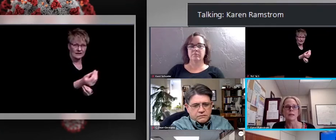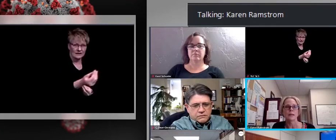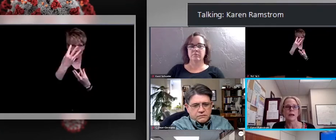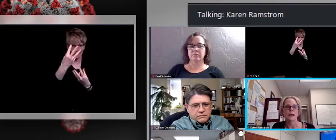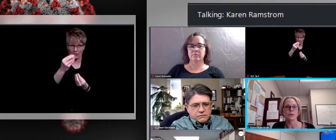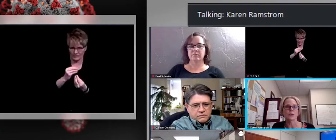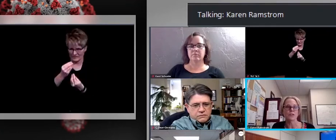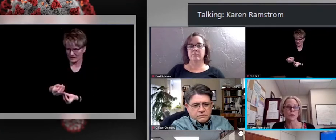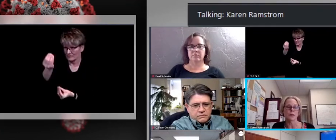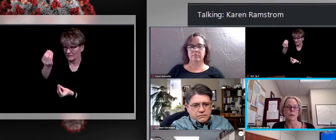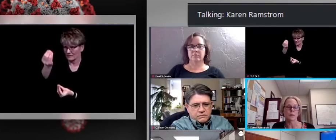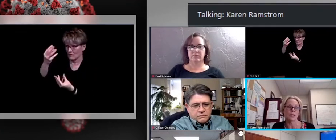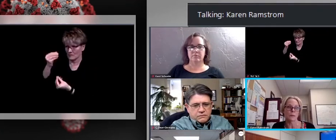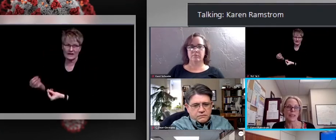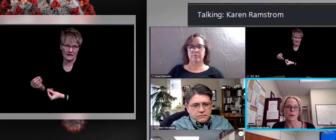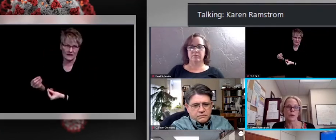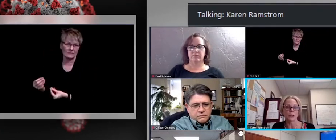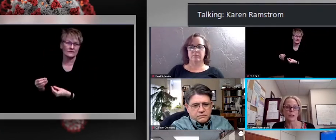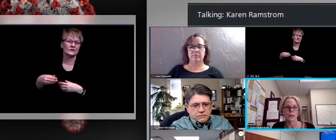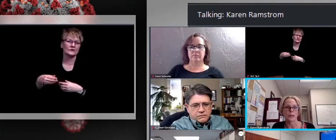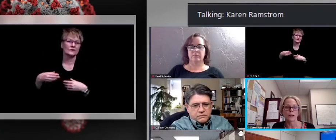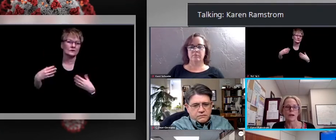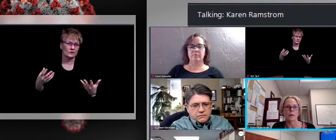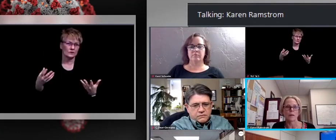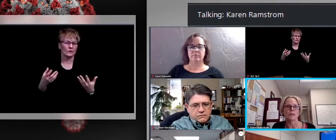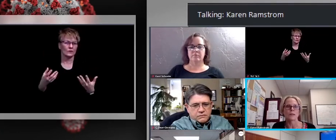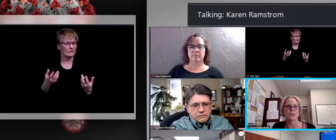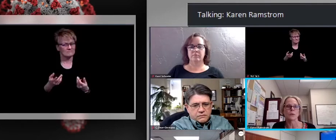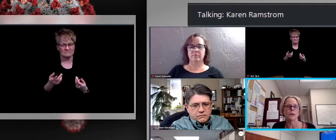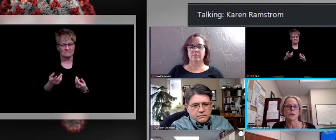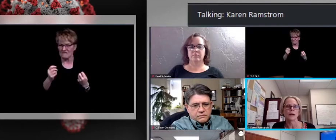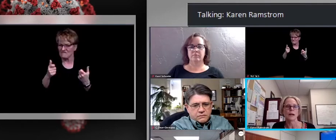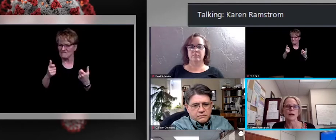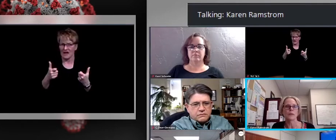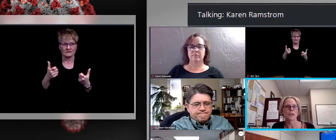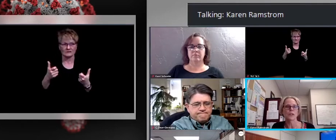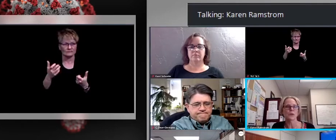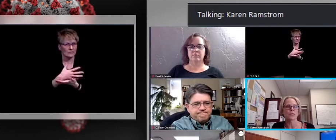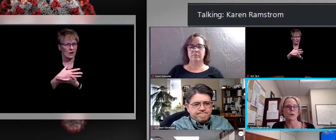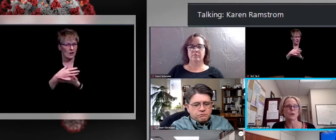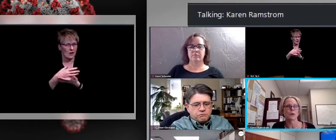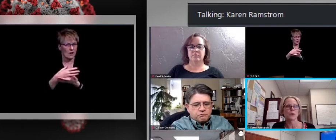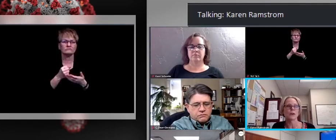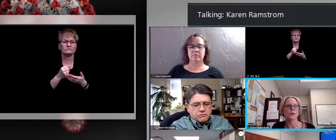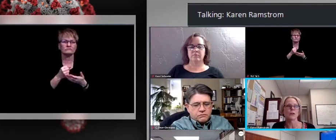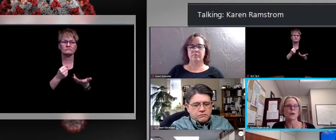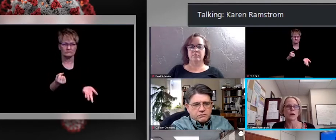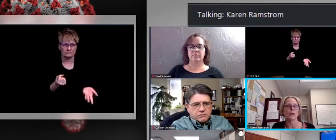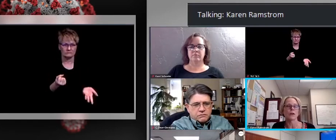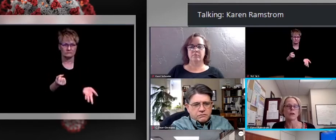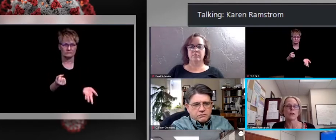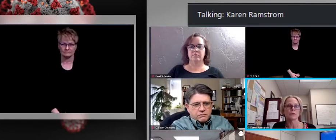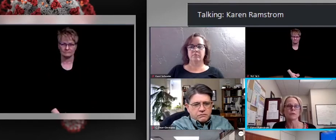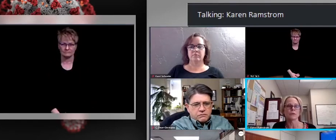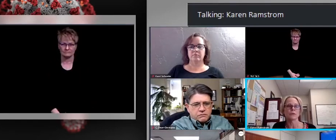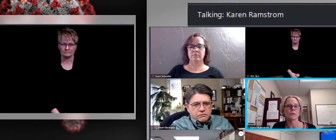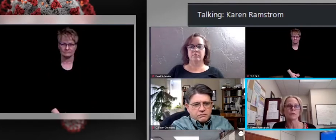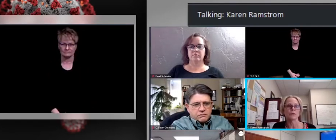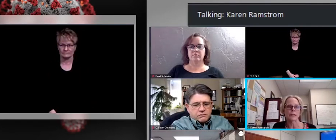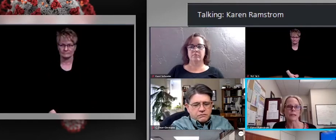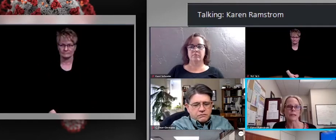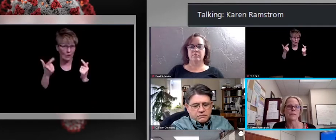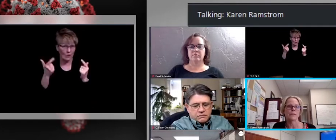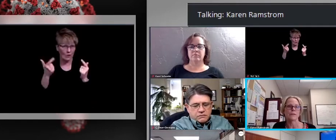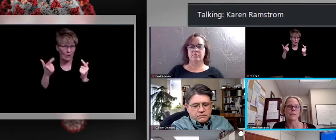And doses are used up just about that quickly. And so the doses that we've pushed out are a pretty good